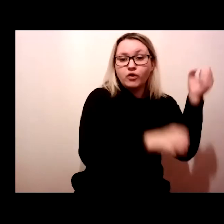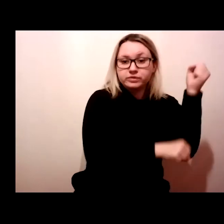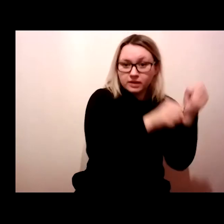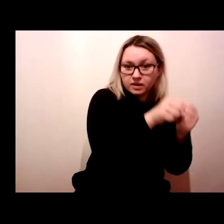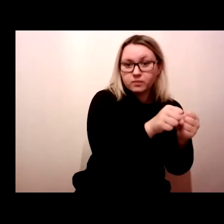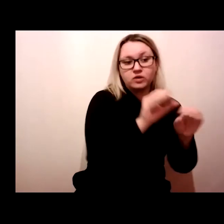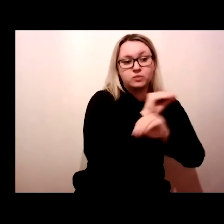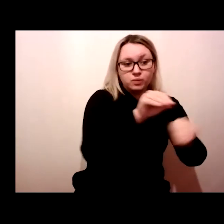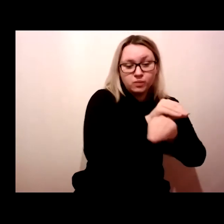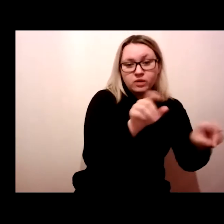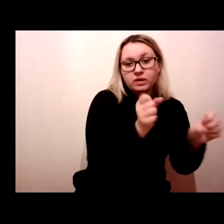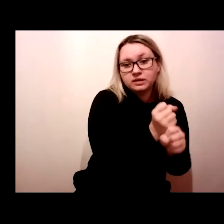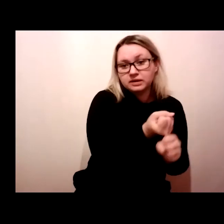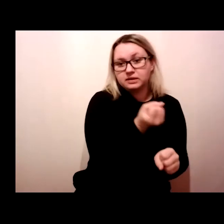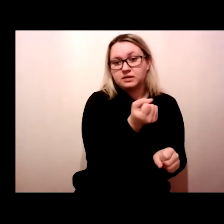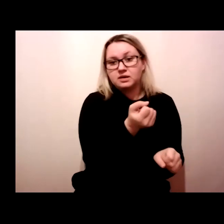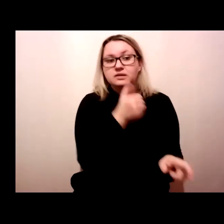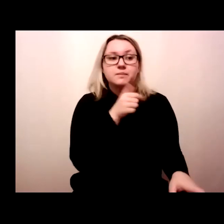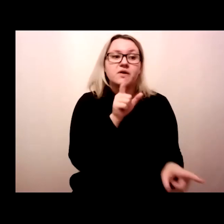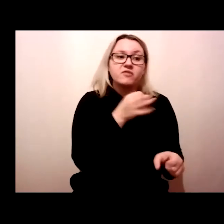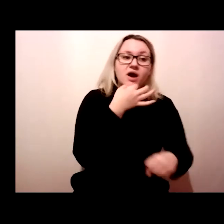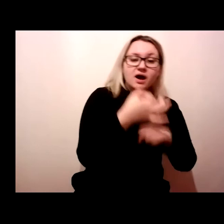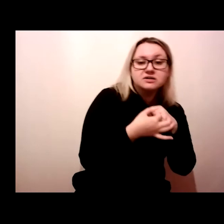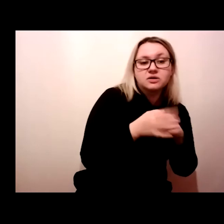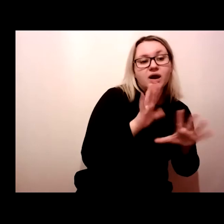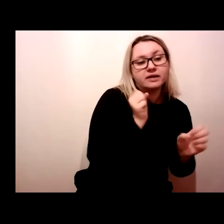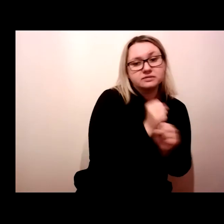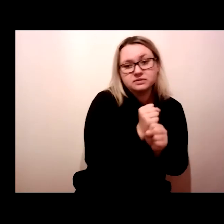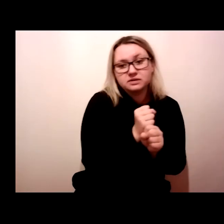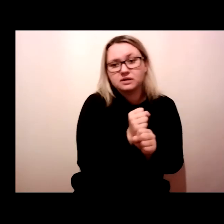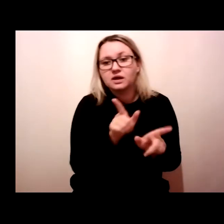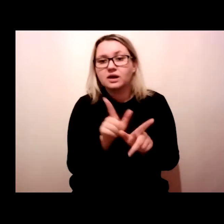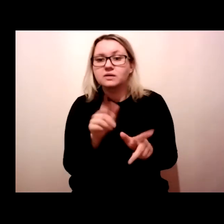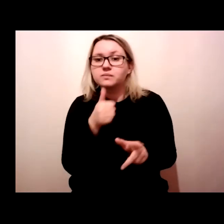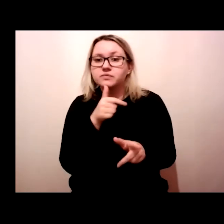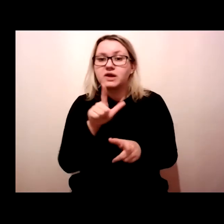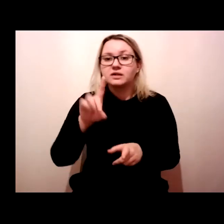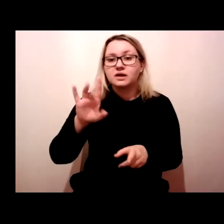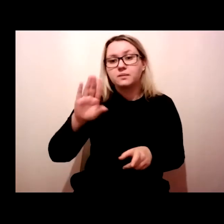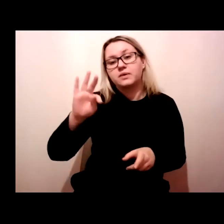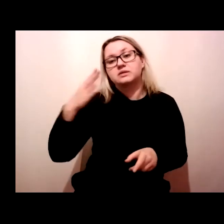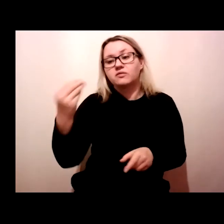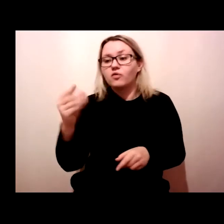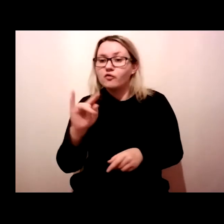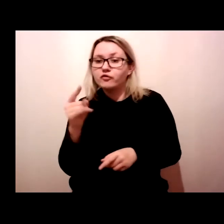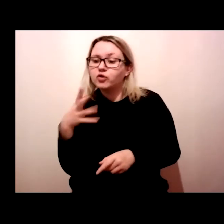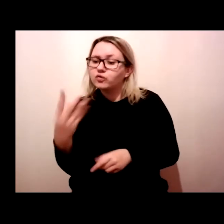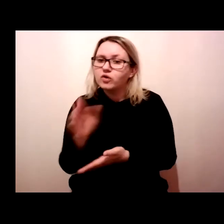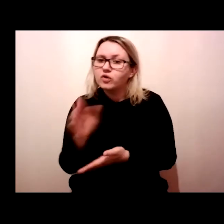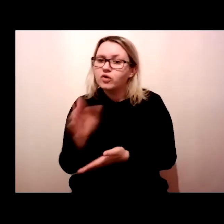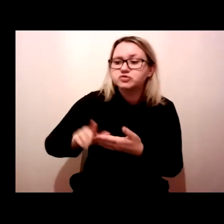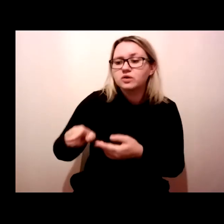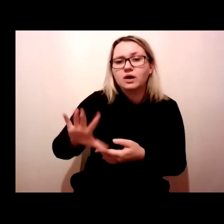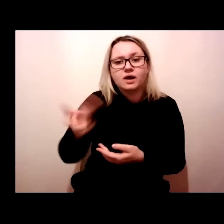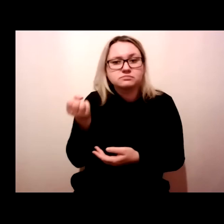school employees have to be educated. They have to understand